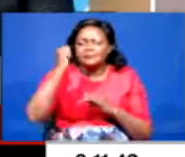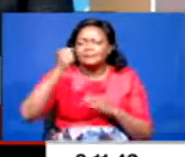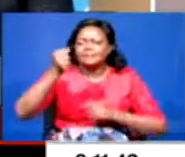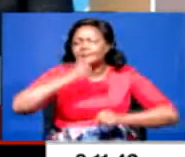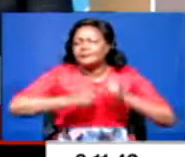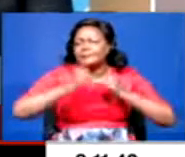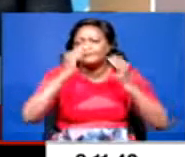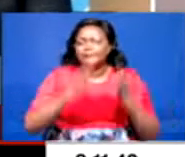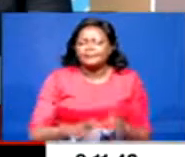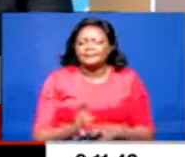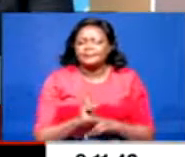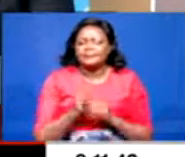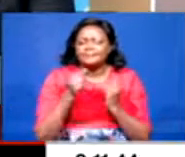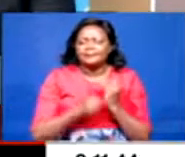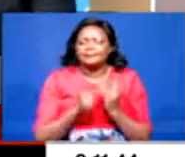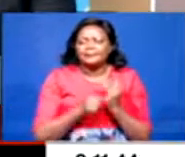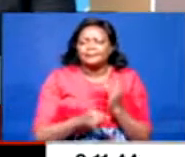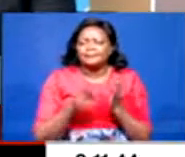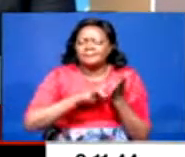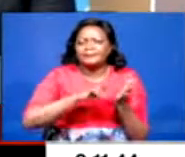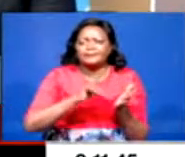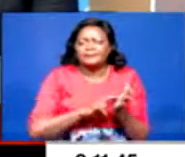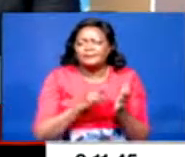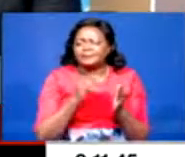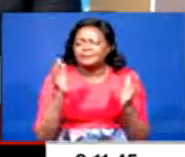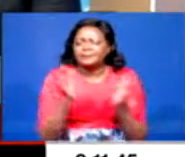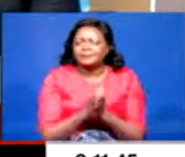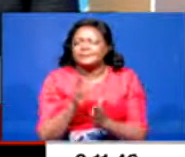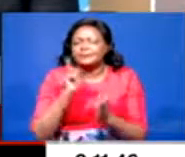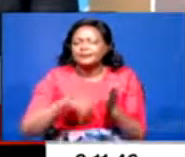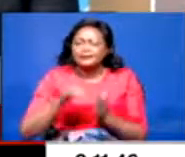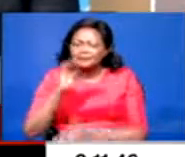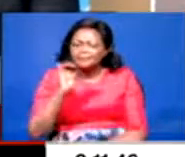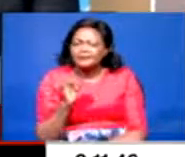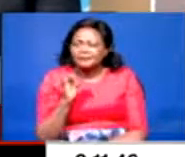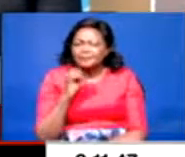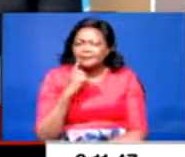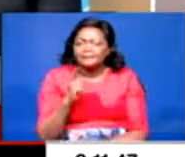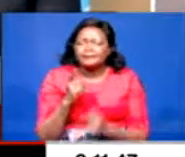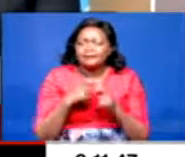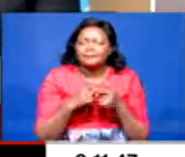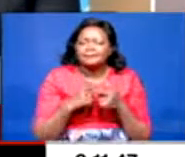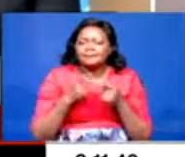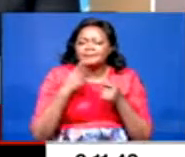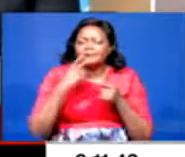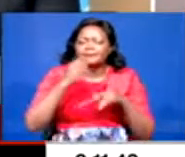on the use of the manual register vis-a-vis what the IEBC had announced. But let's look at the transmission